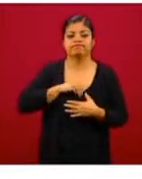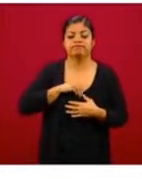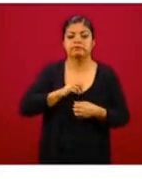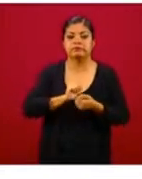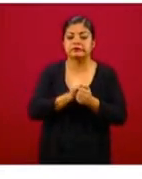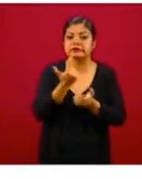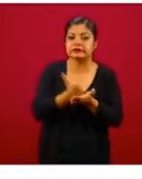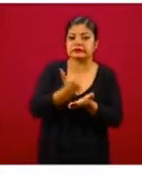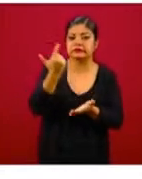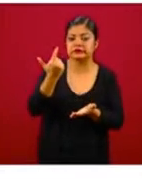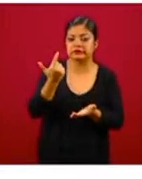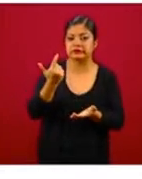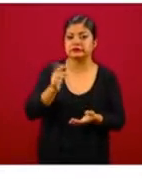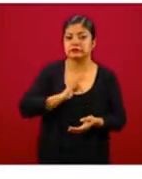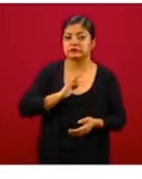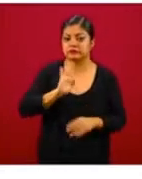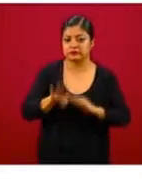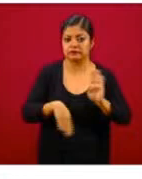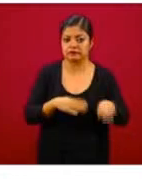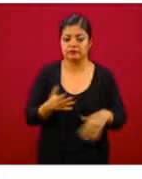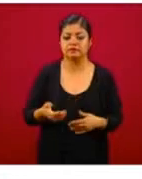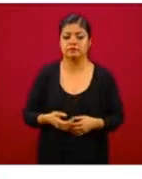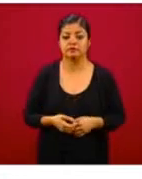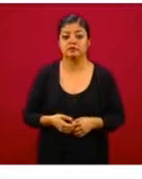which are diseases that cause